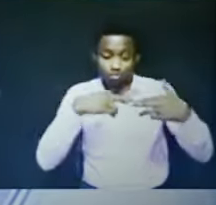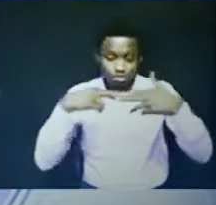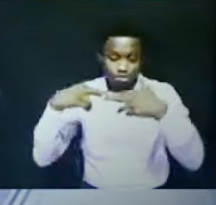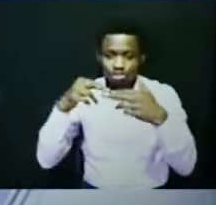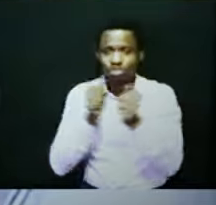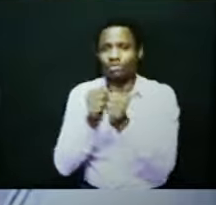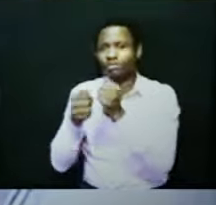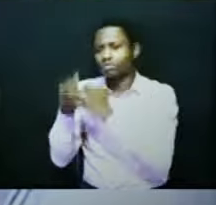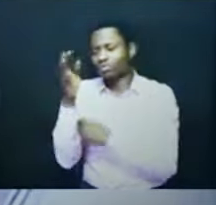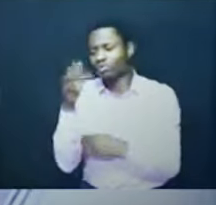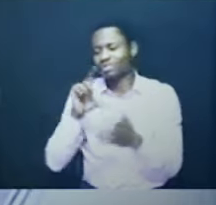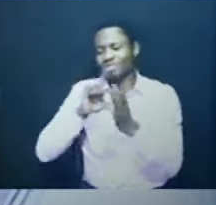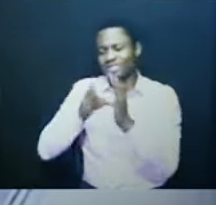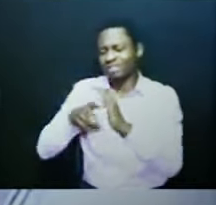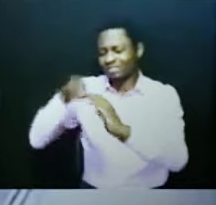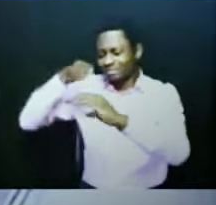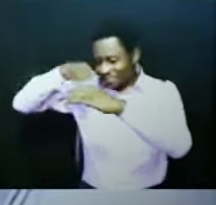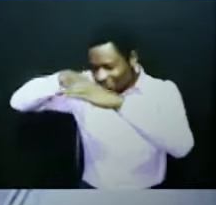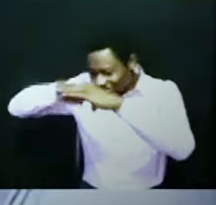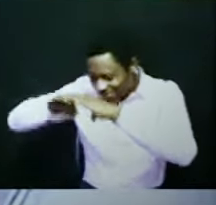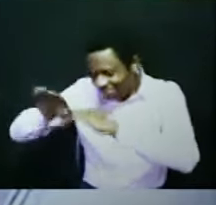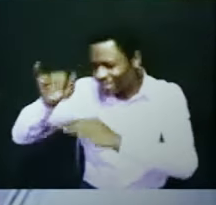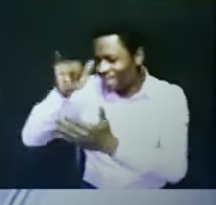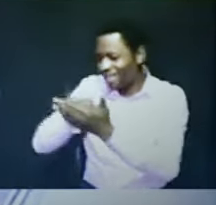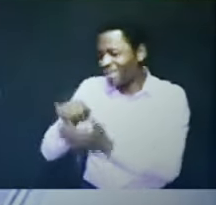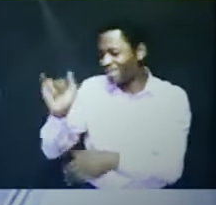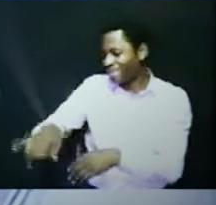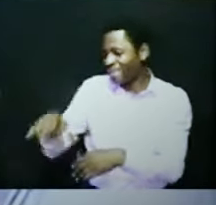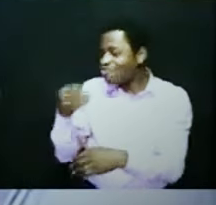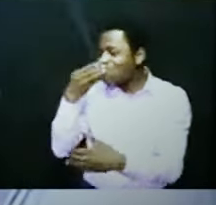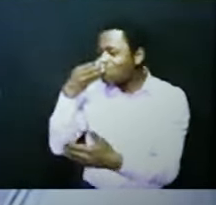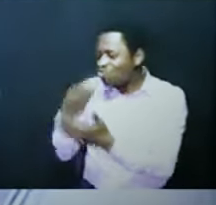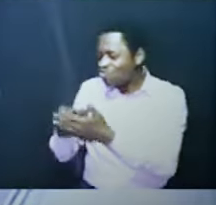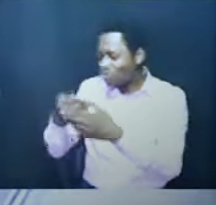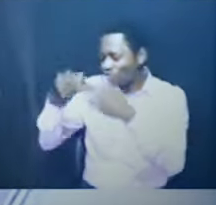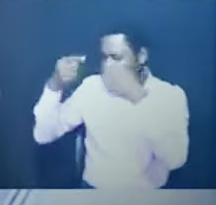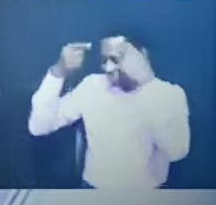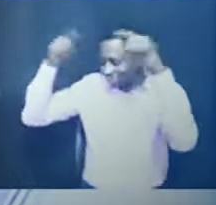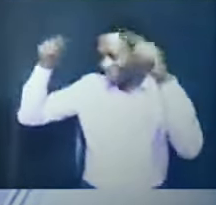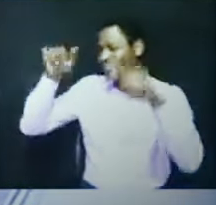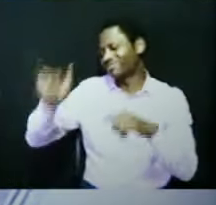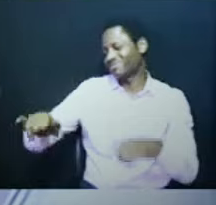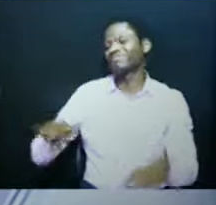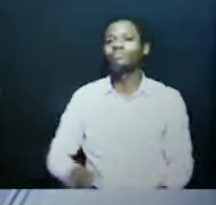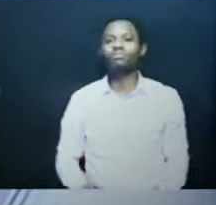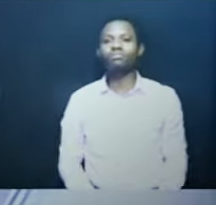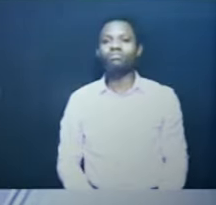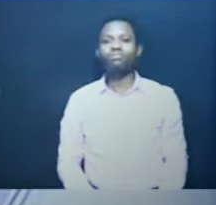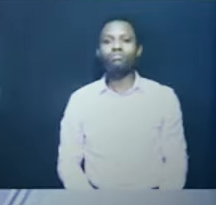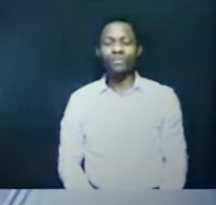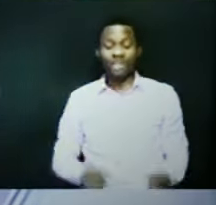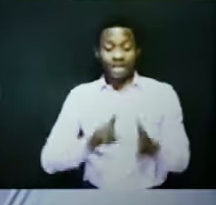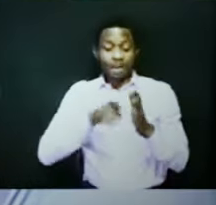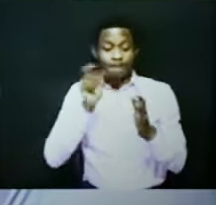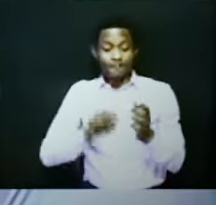And we'll be entering into that good success. We also have to reposition